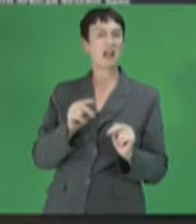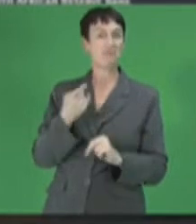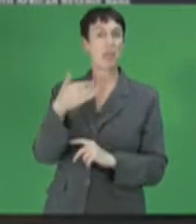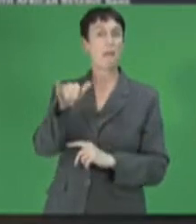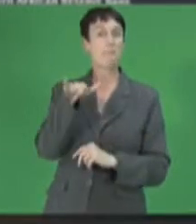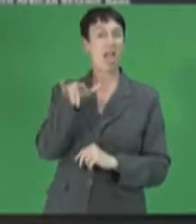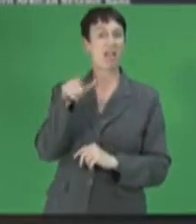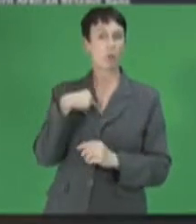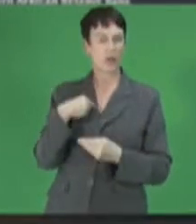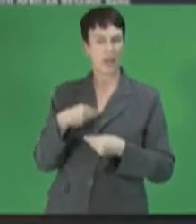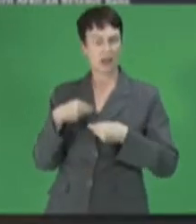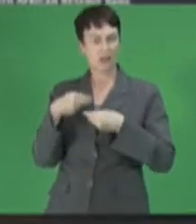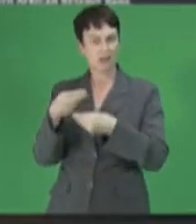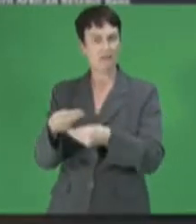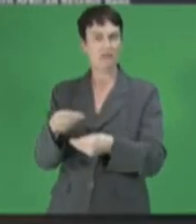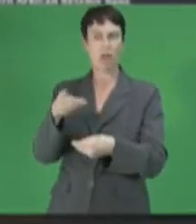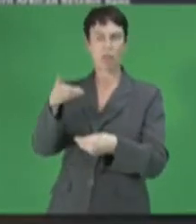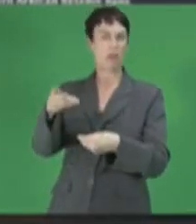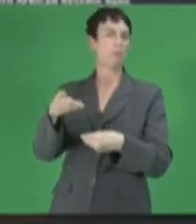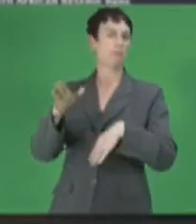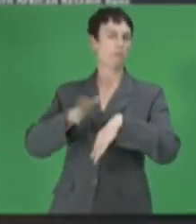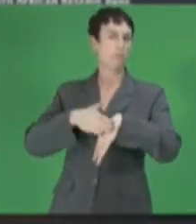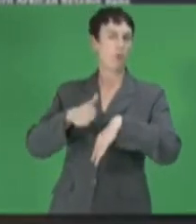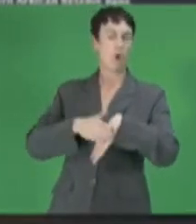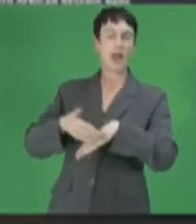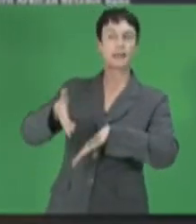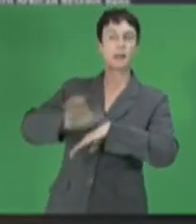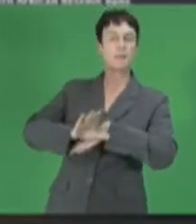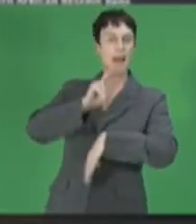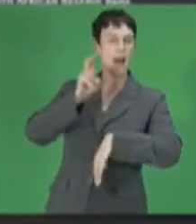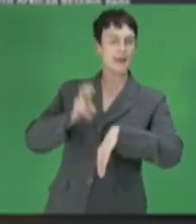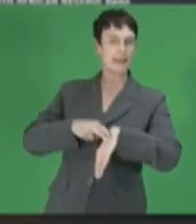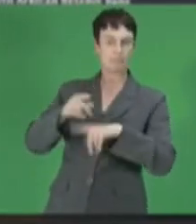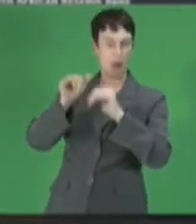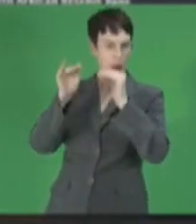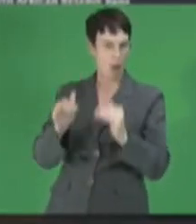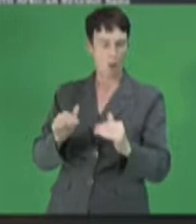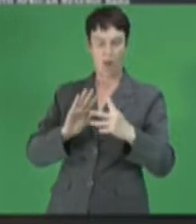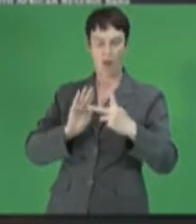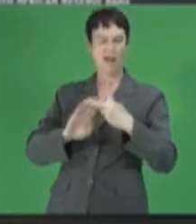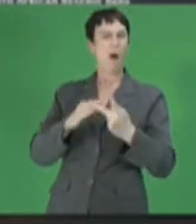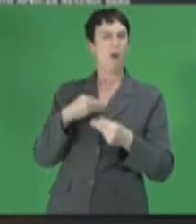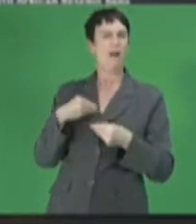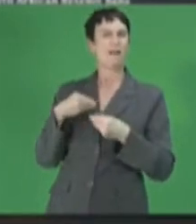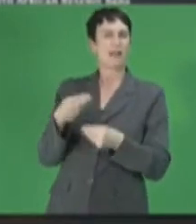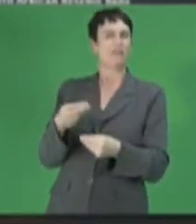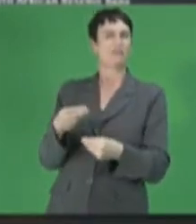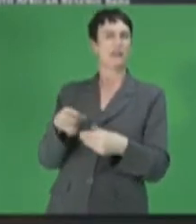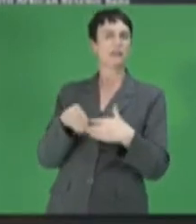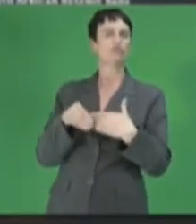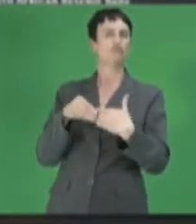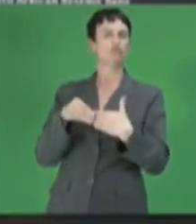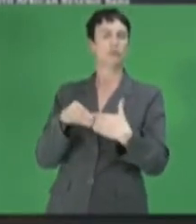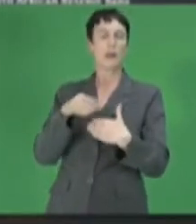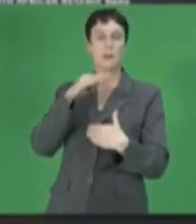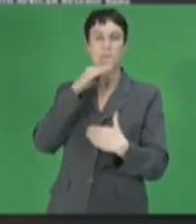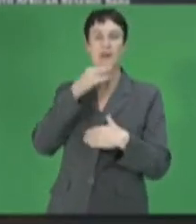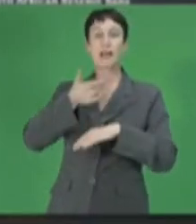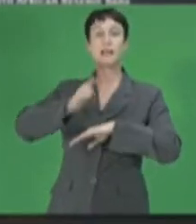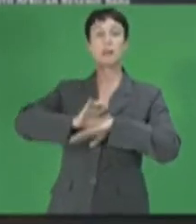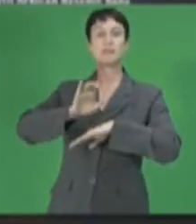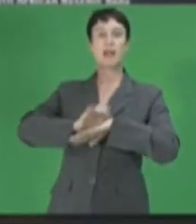their liquidity and their capital requirements. And we also provided effectively a capital holiday for